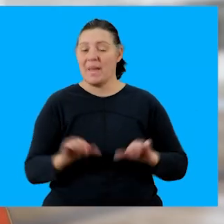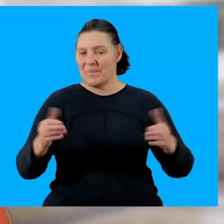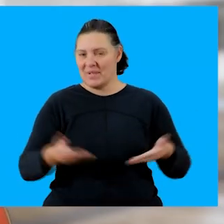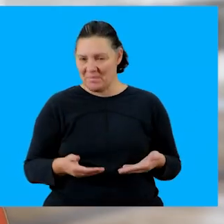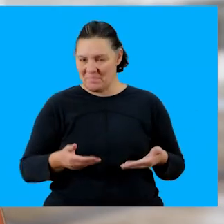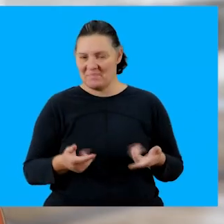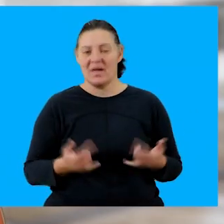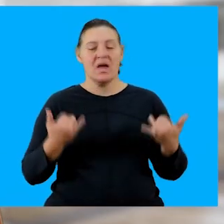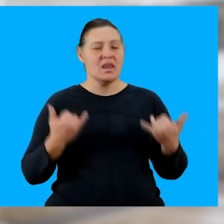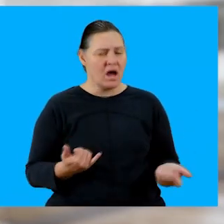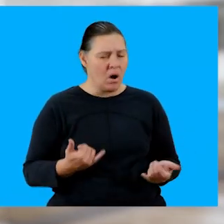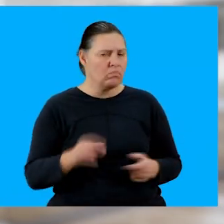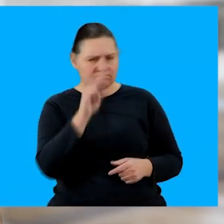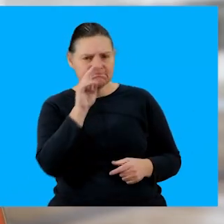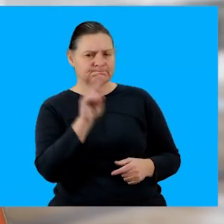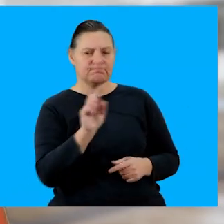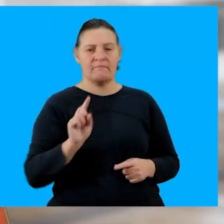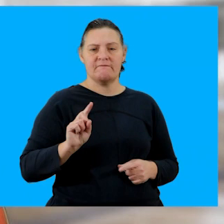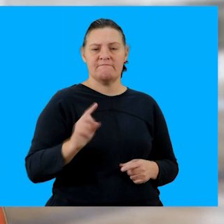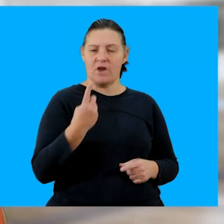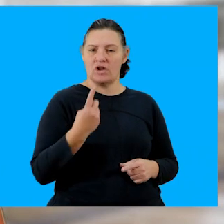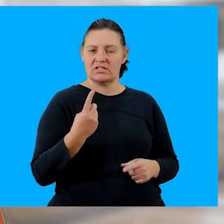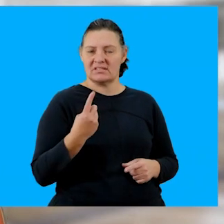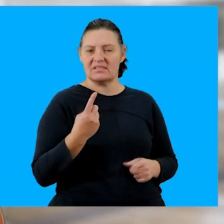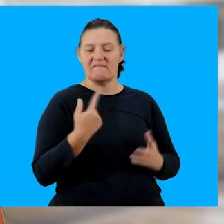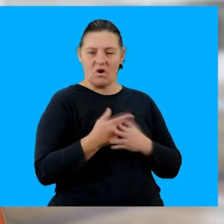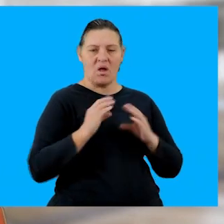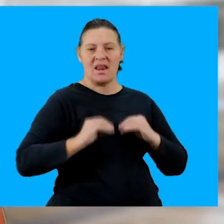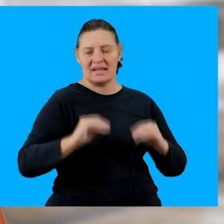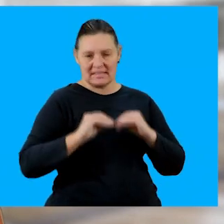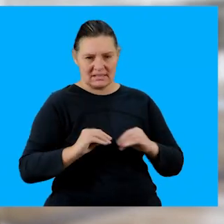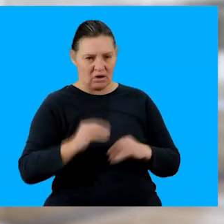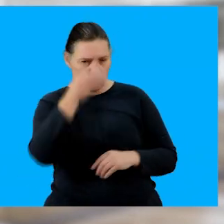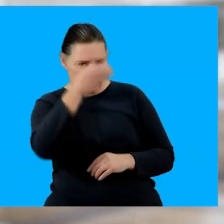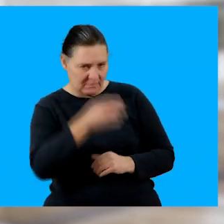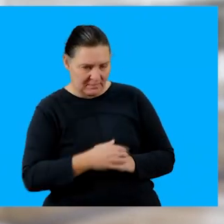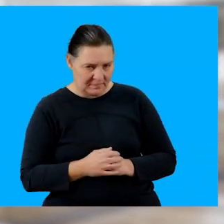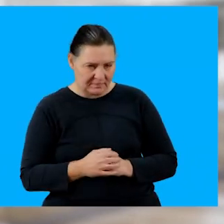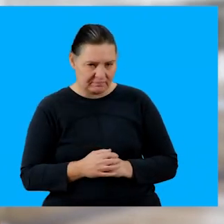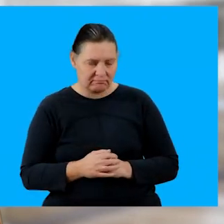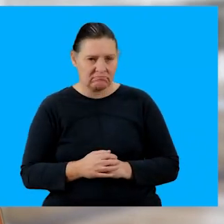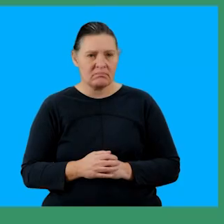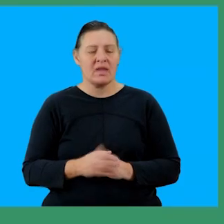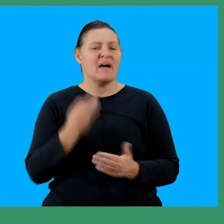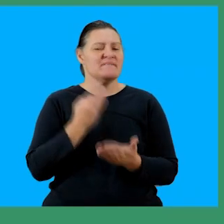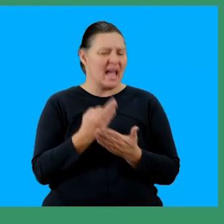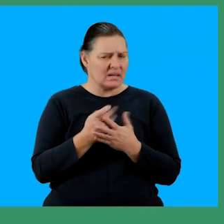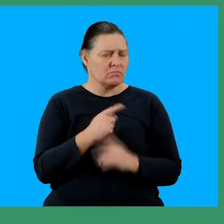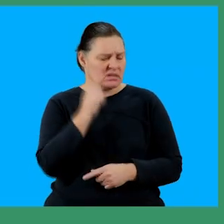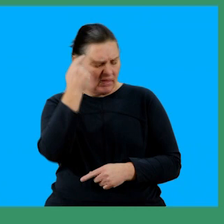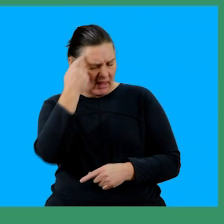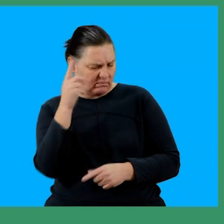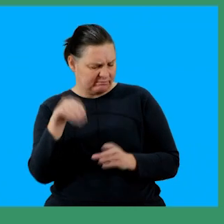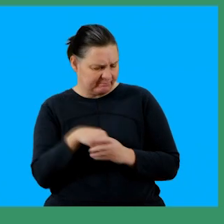Welcome back, grade 11s. Now let's look at our first concept for the lesson that we are going to unpack. Factors that must